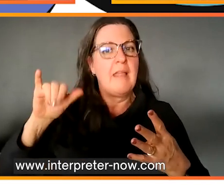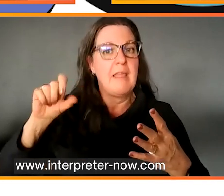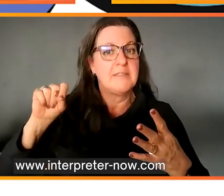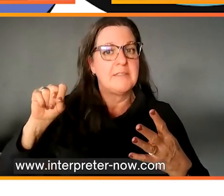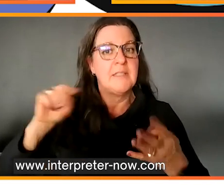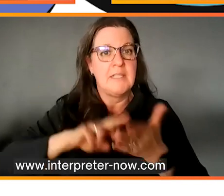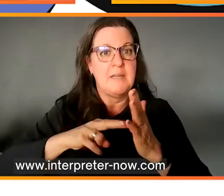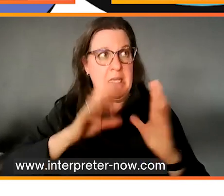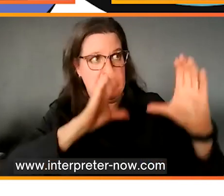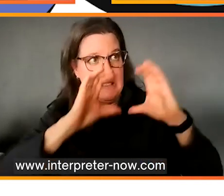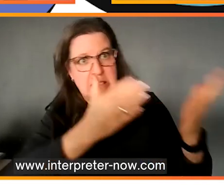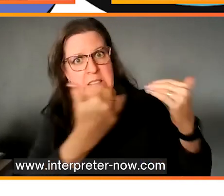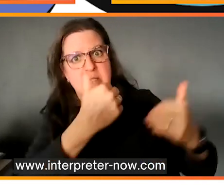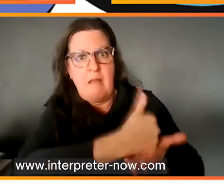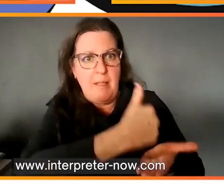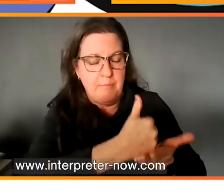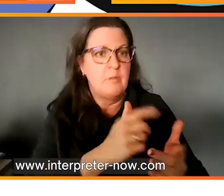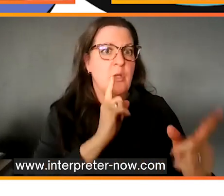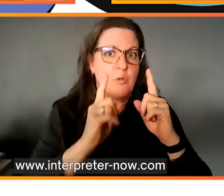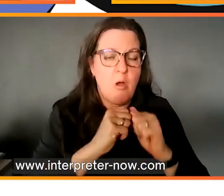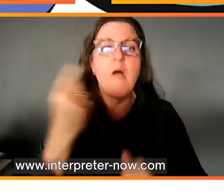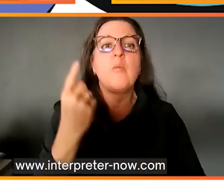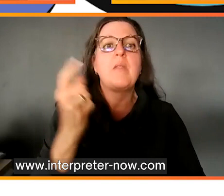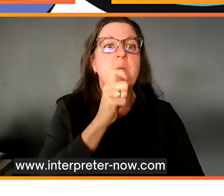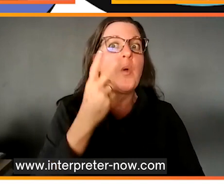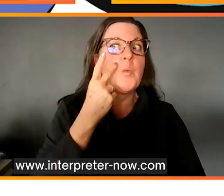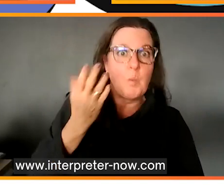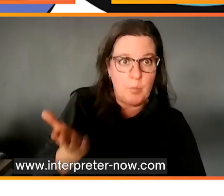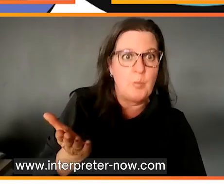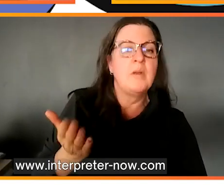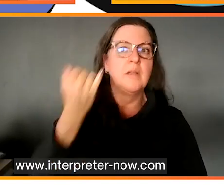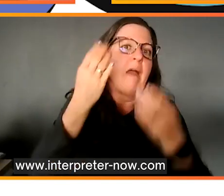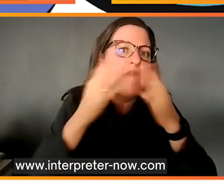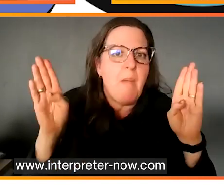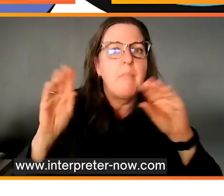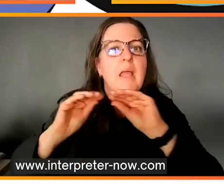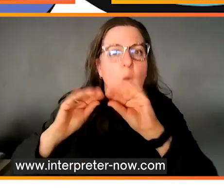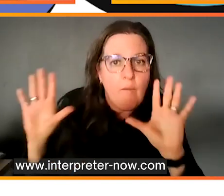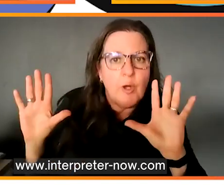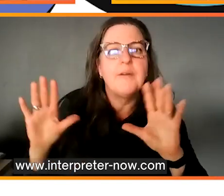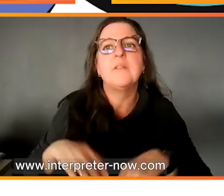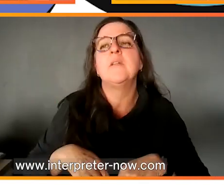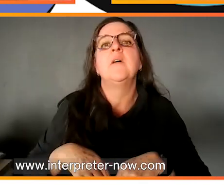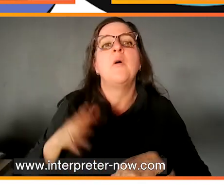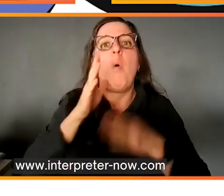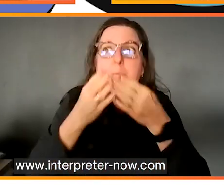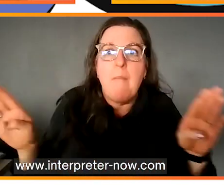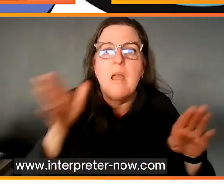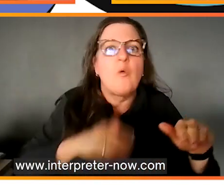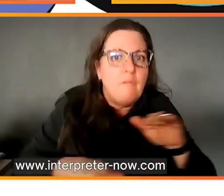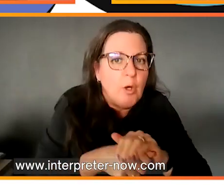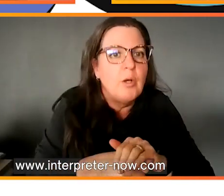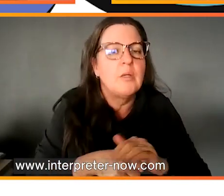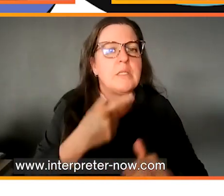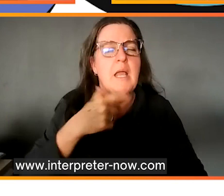Mm-hmm. Yeah. And so that was kind of the bigger picture of, kind of evaluating where you